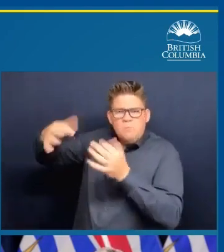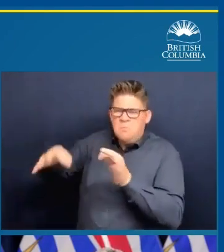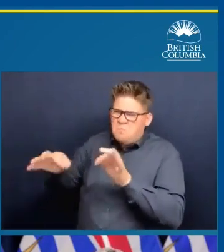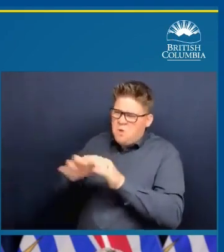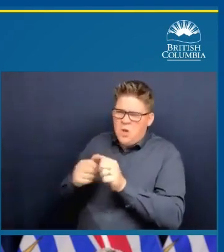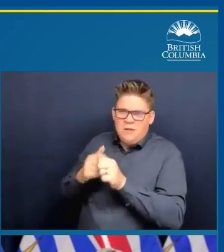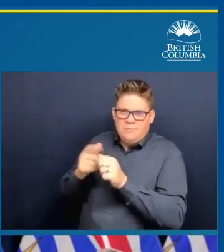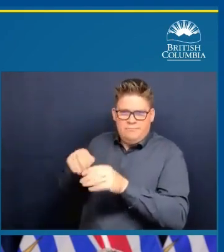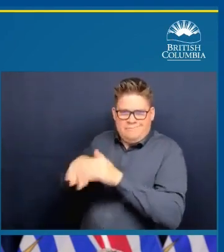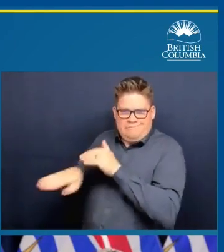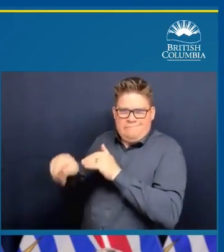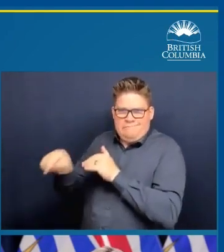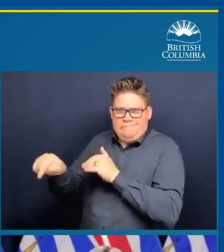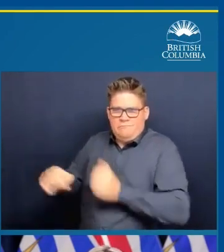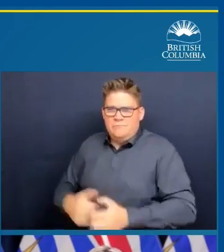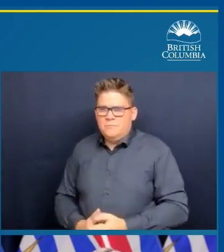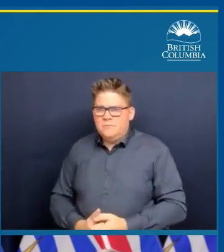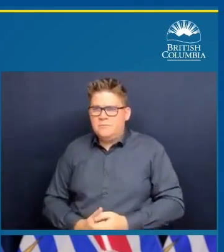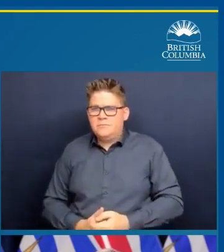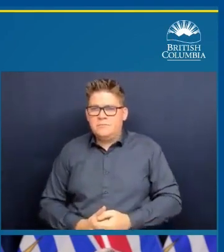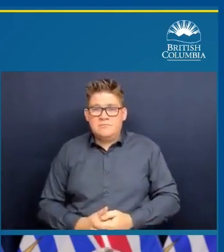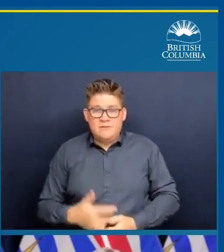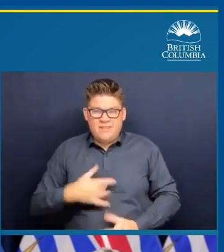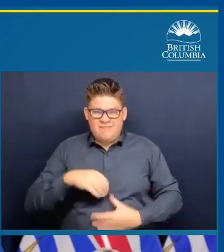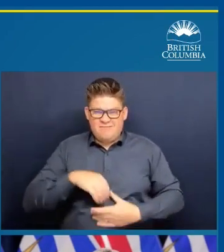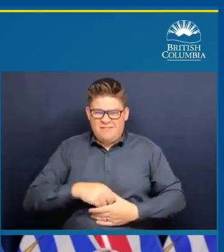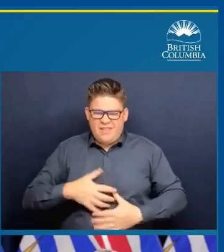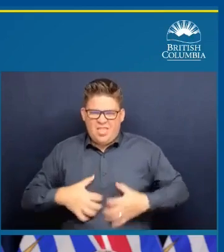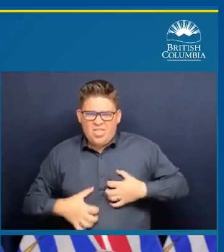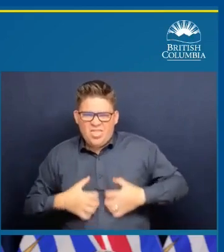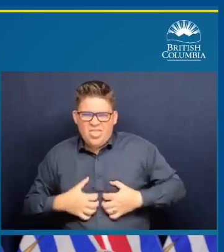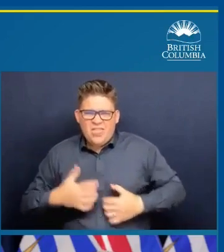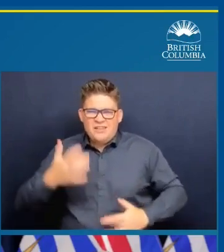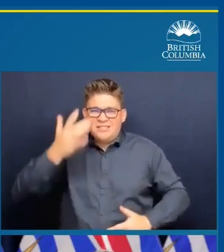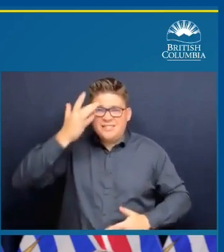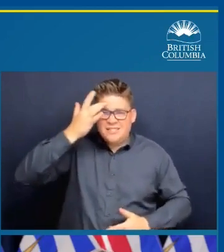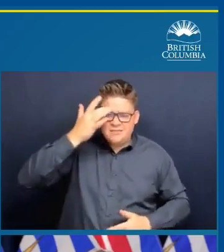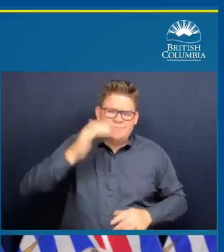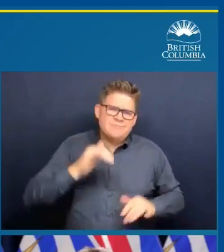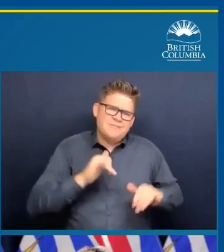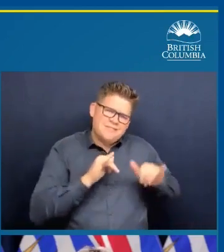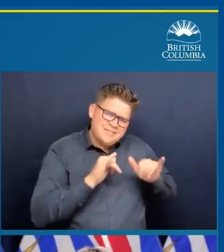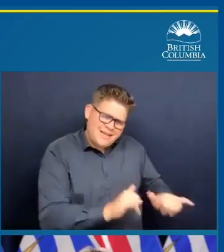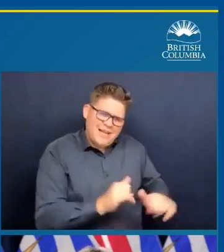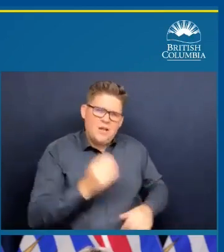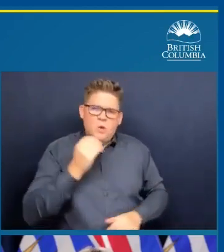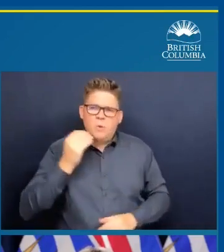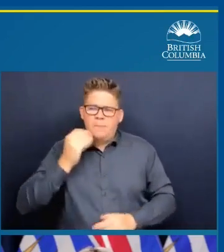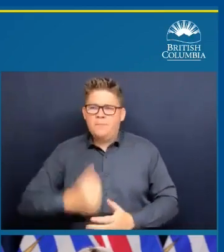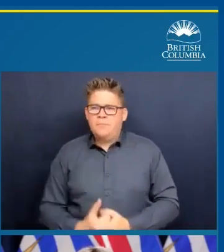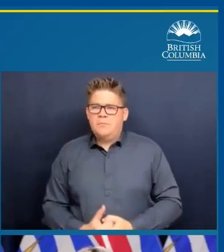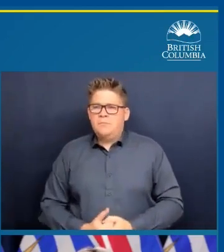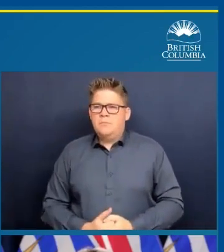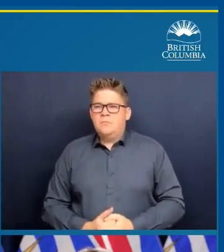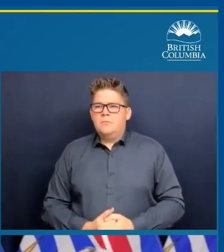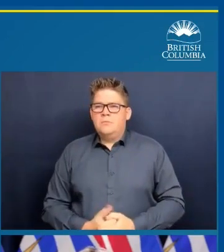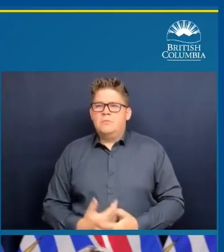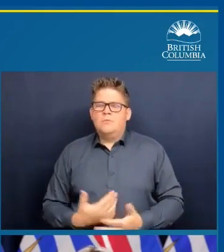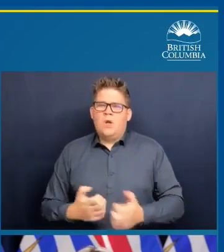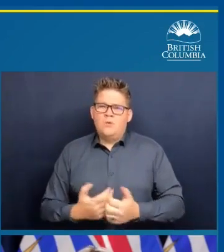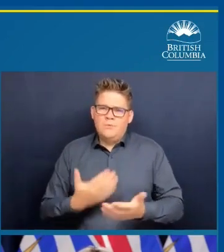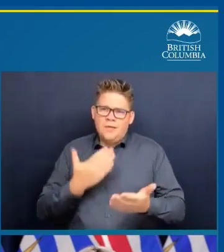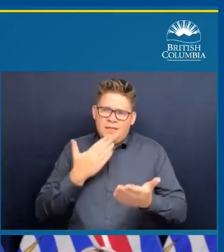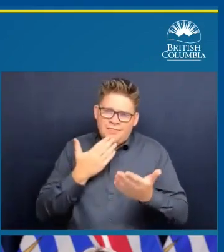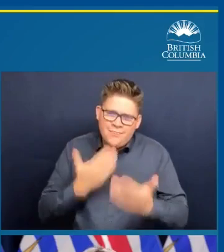people who may be more at risk. I want to thank everybody in British Columbia for their continued commitment, and we've seen this